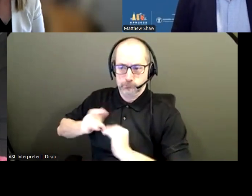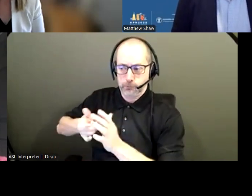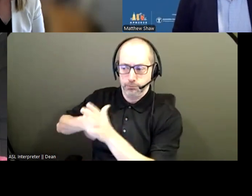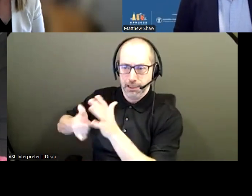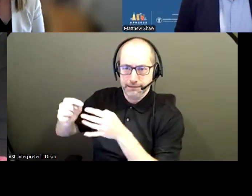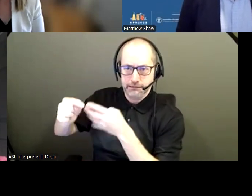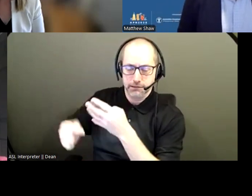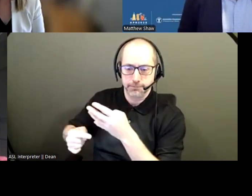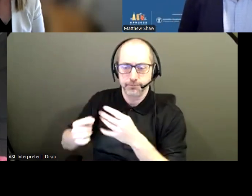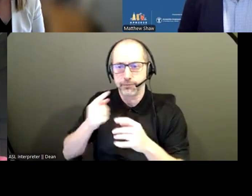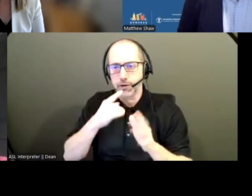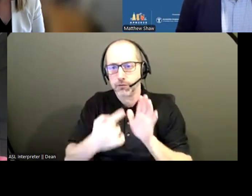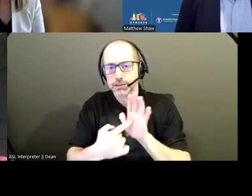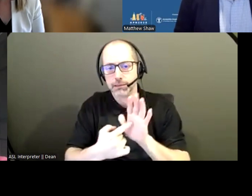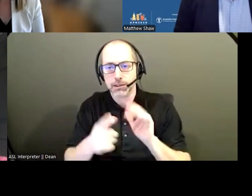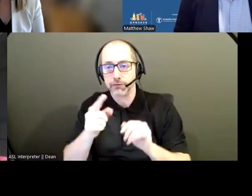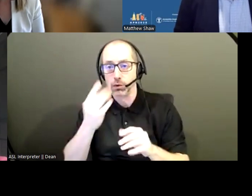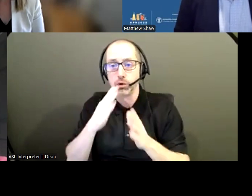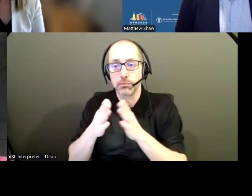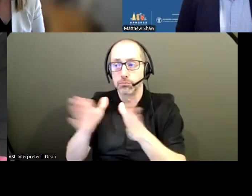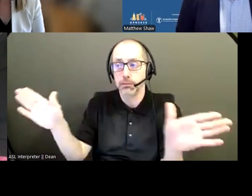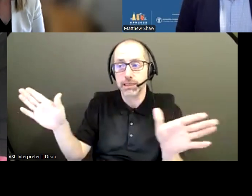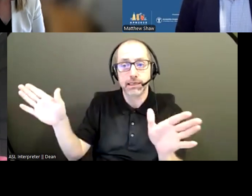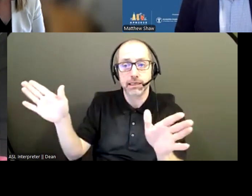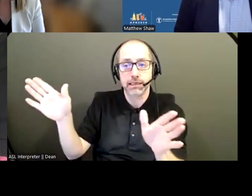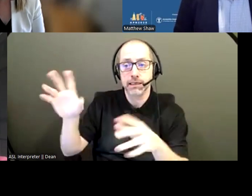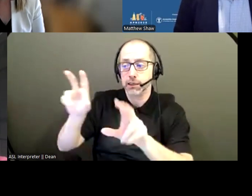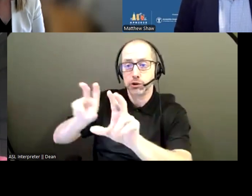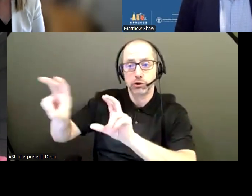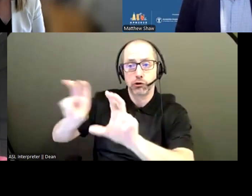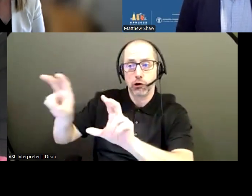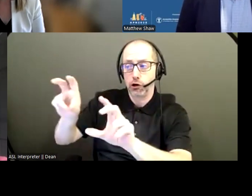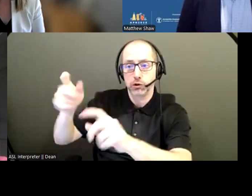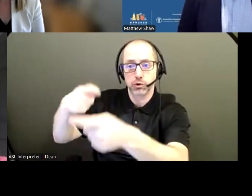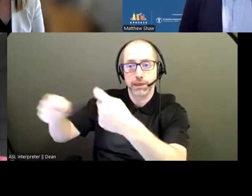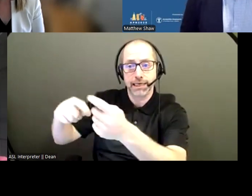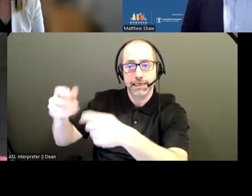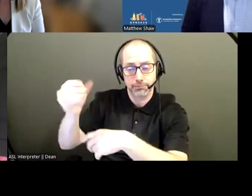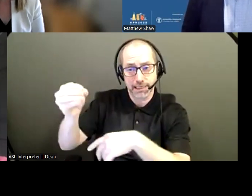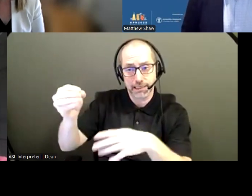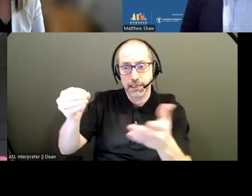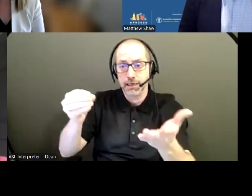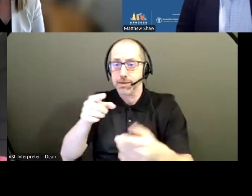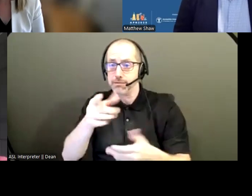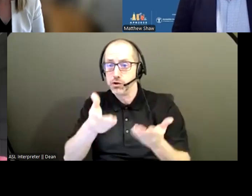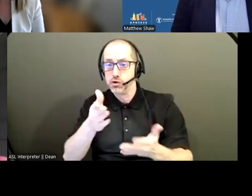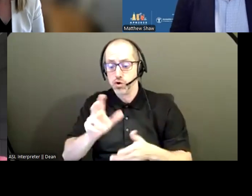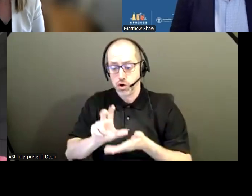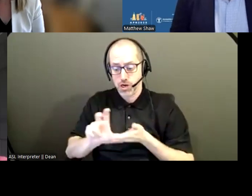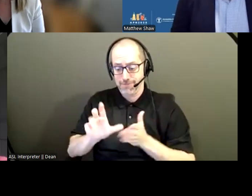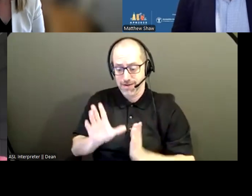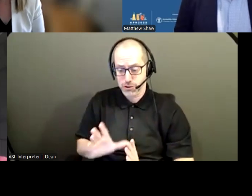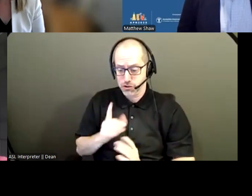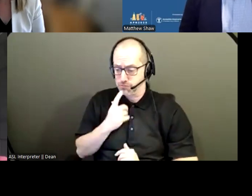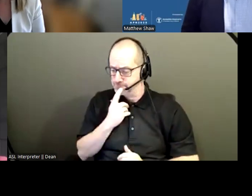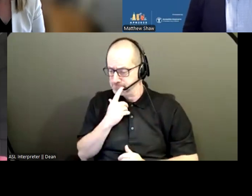like if you're a publicly traded company and you're choosing, and you're an investor and you're choosing where to park your investment